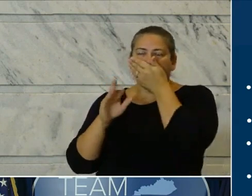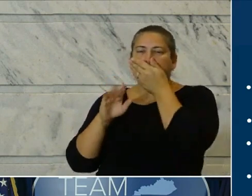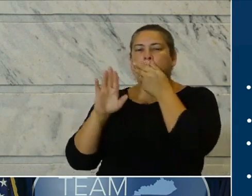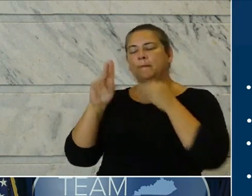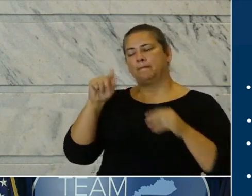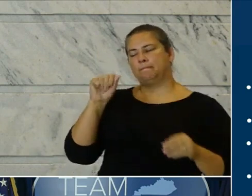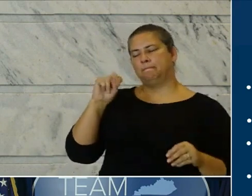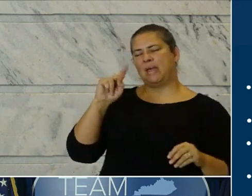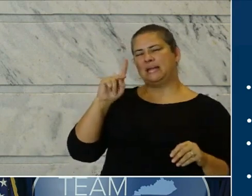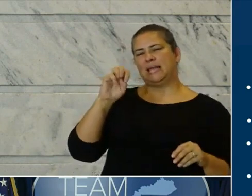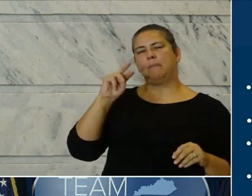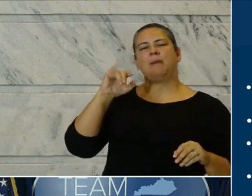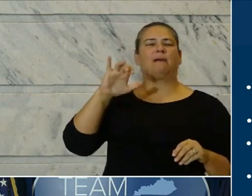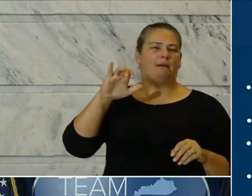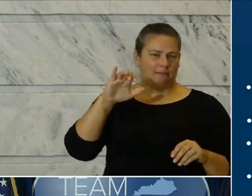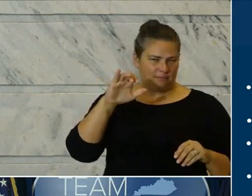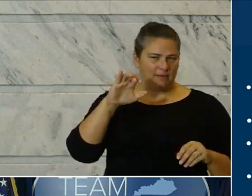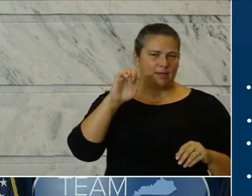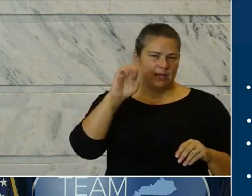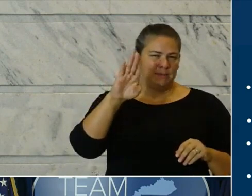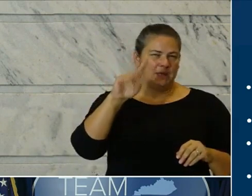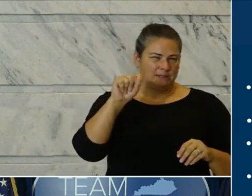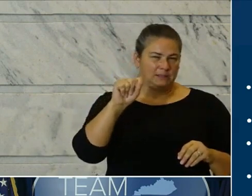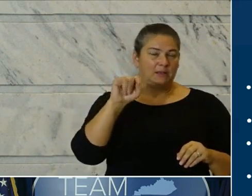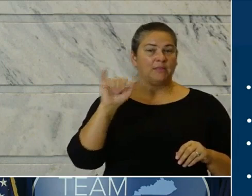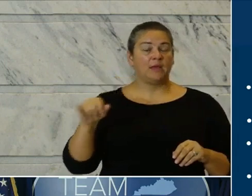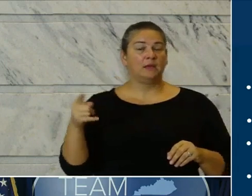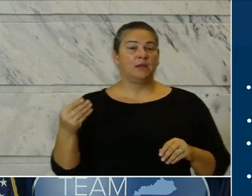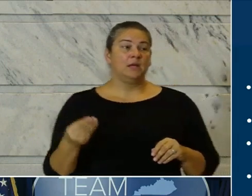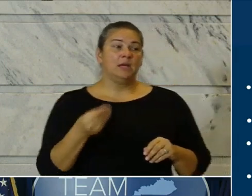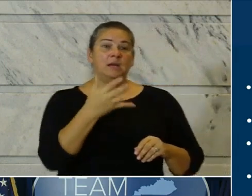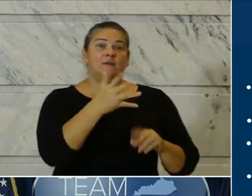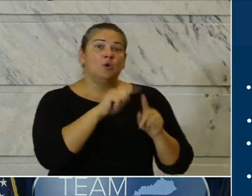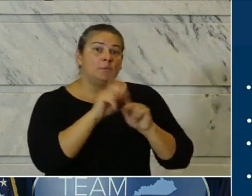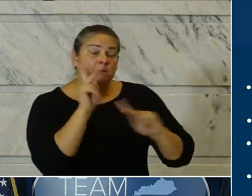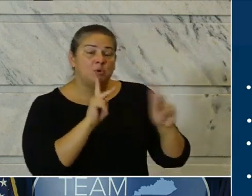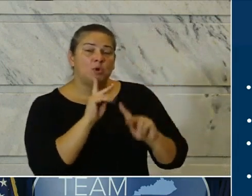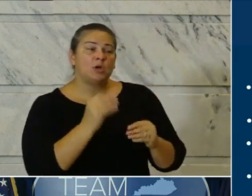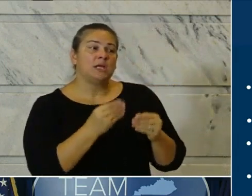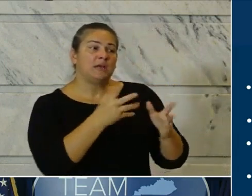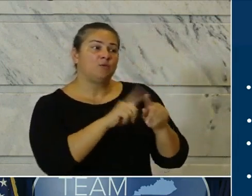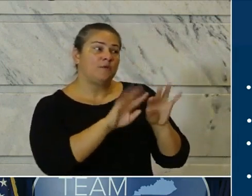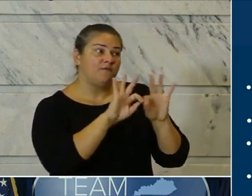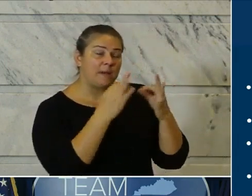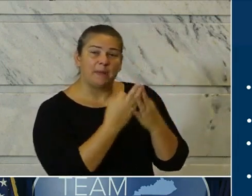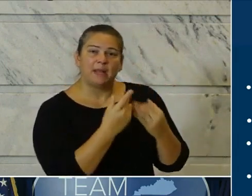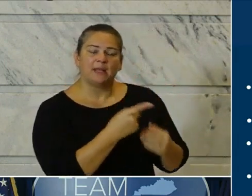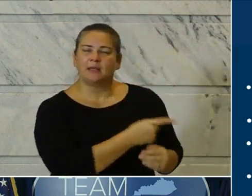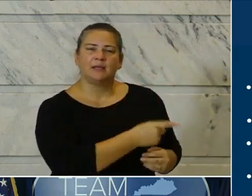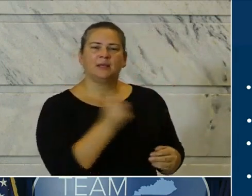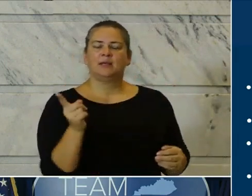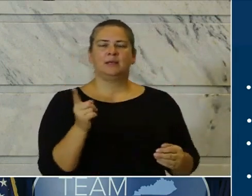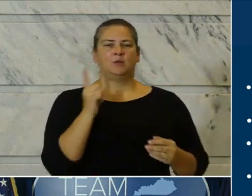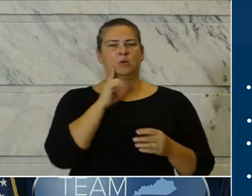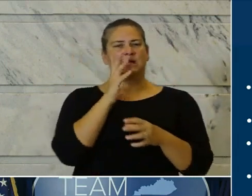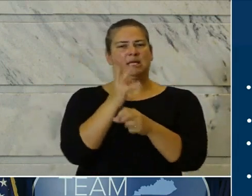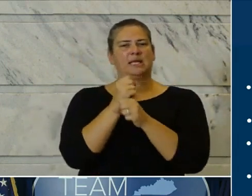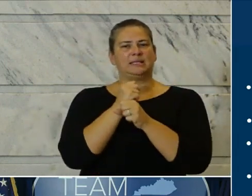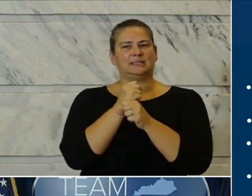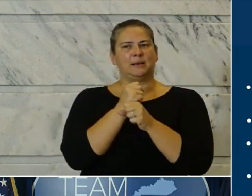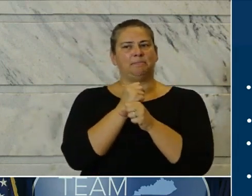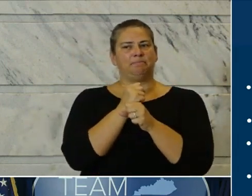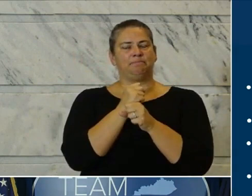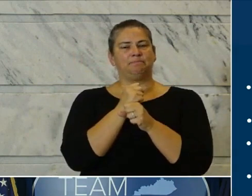EBT. It goes to individuals and children and families who otherwise would be receiving meals in